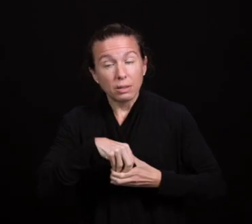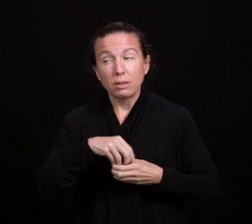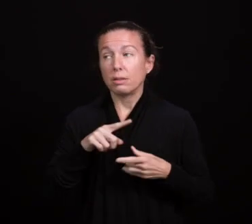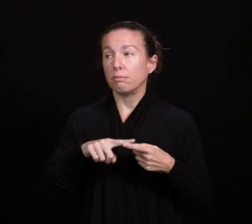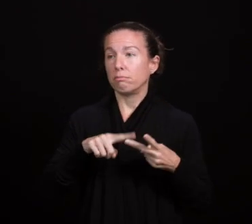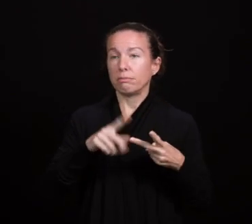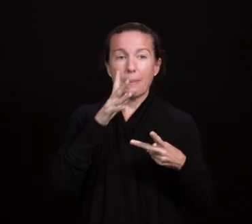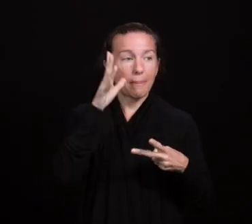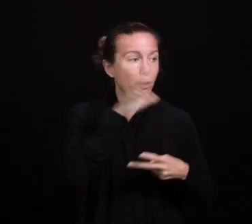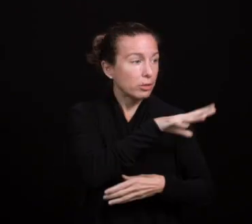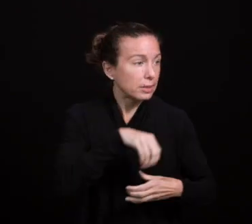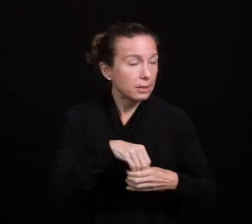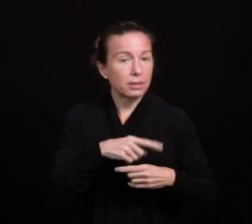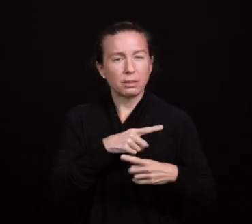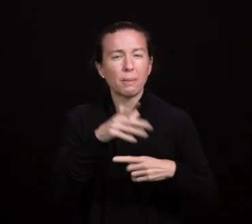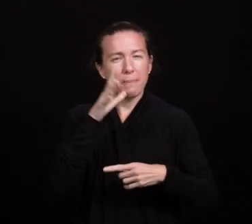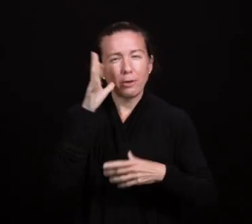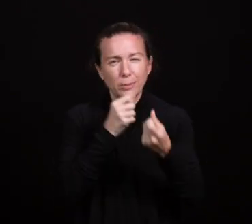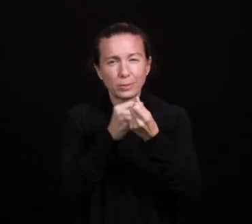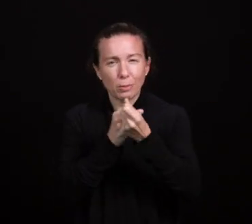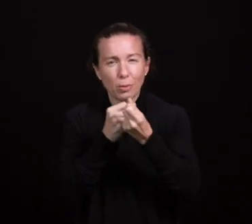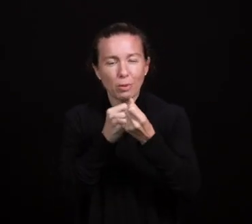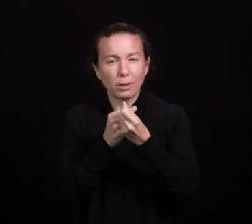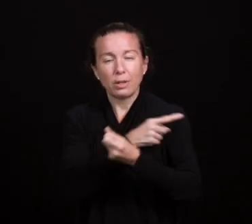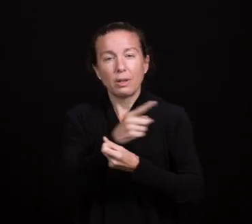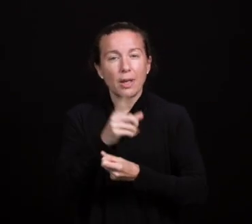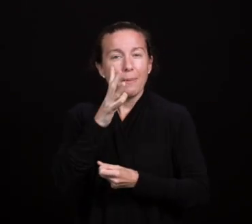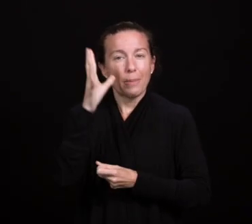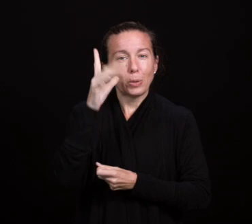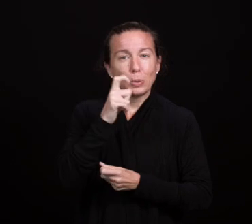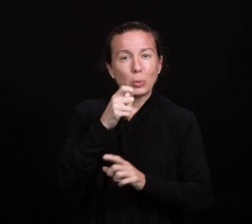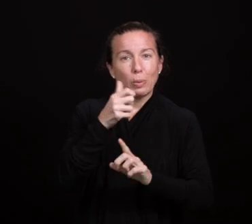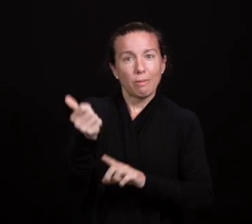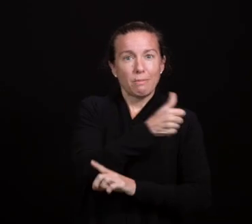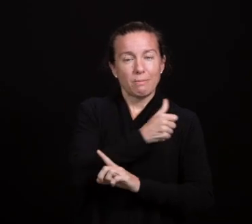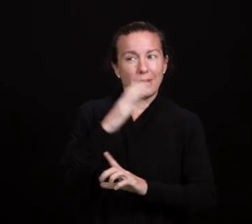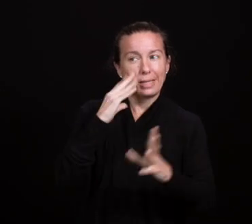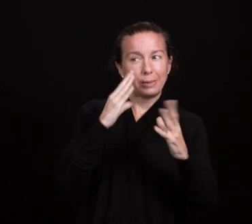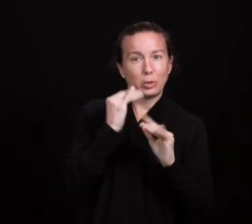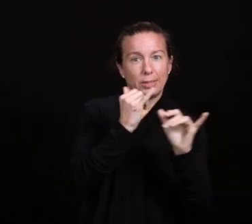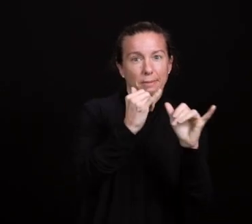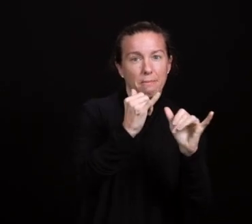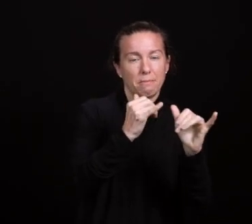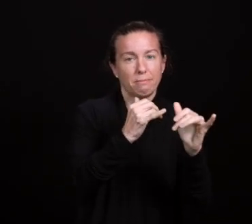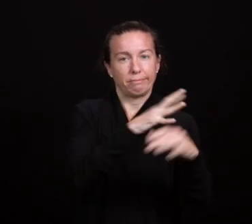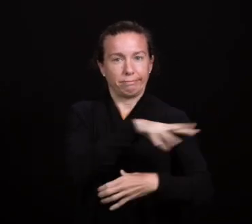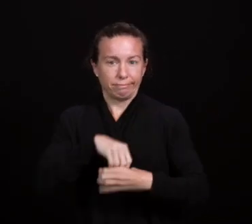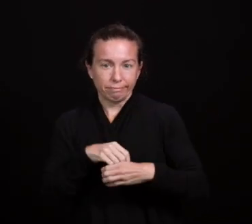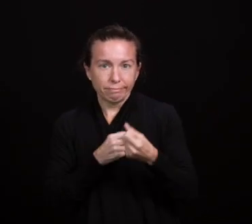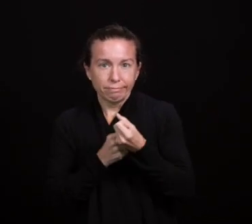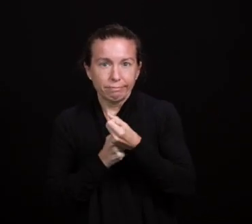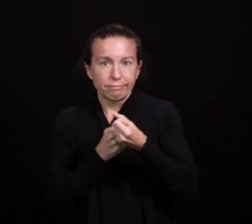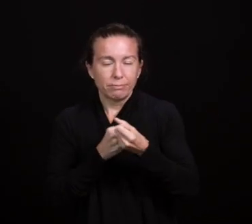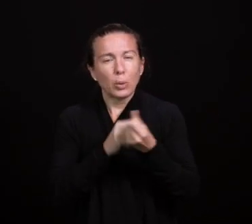We were connected to other families who had hearing technology and have kind of been there, done that. We were able to learn from them.